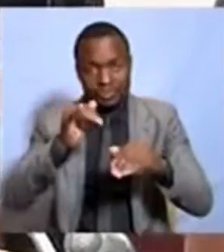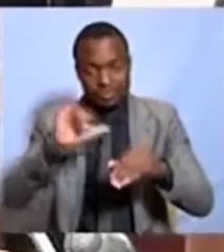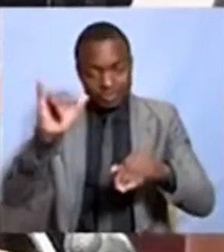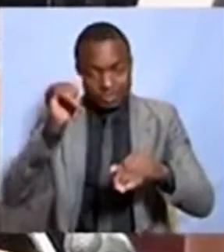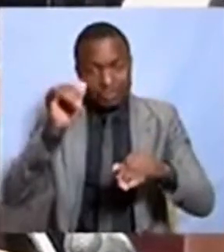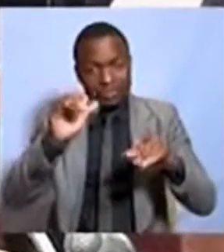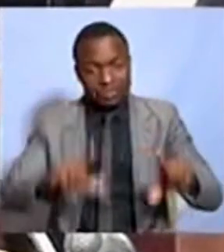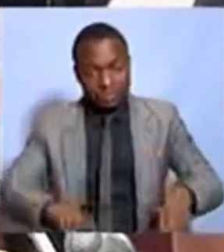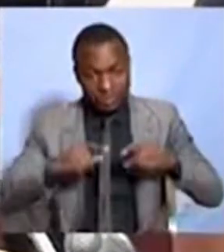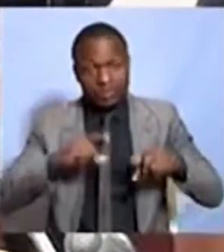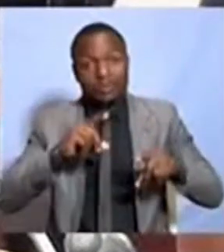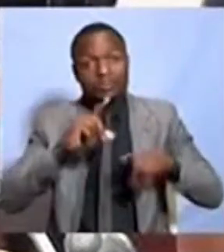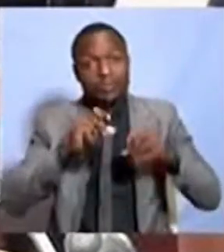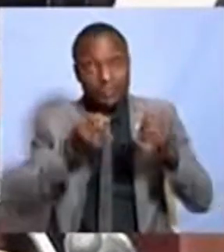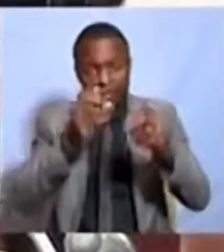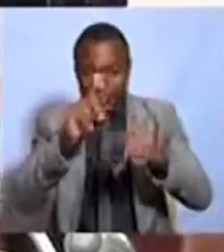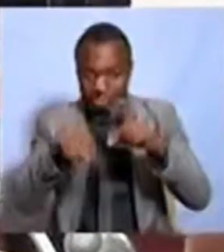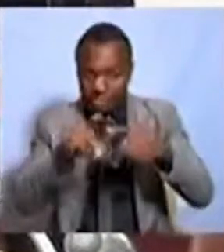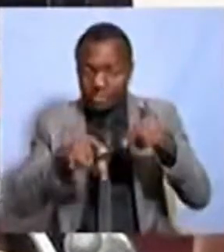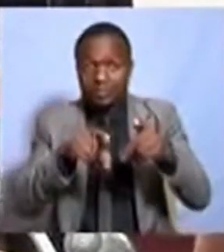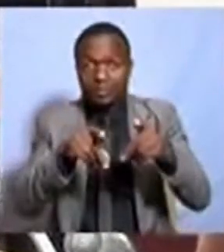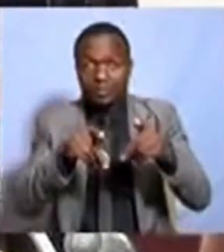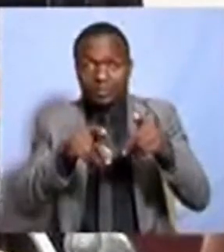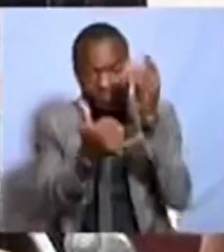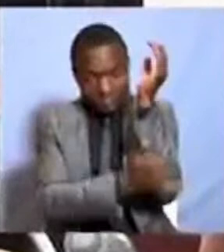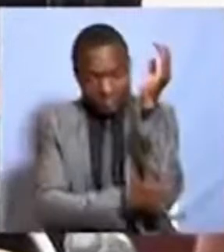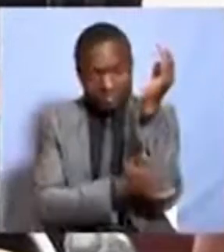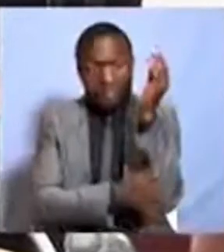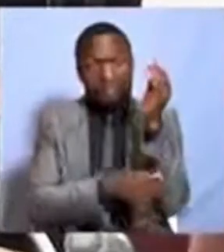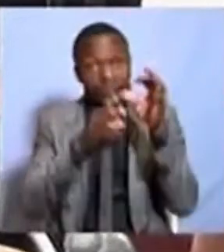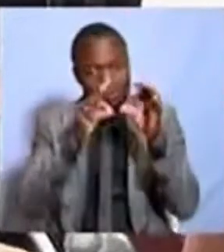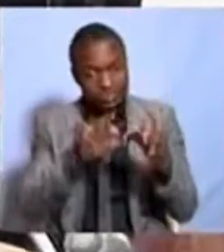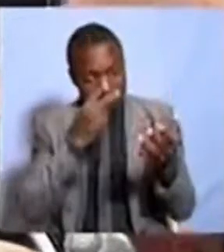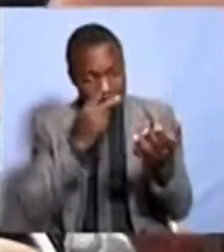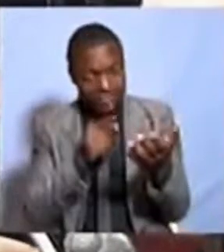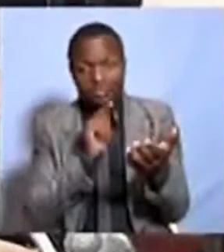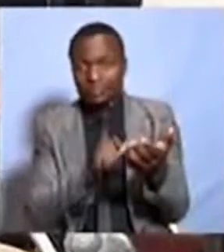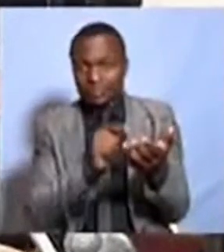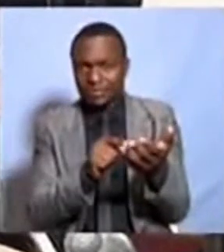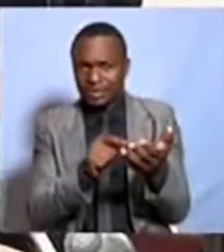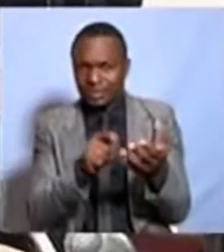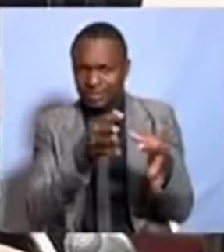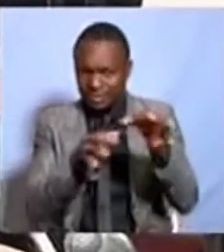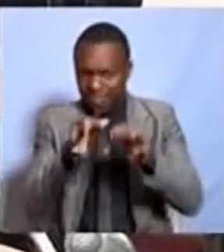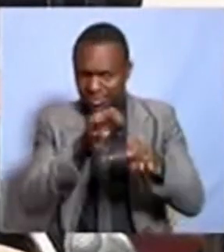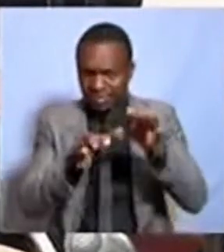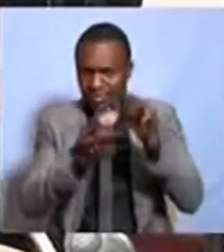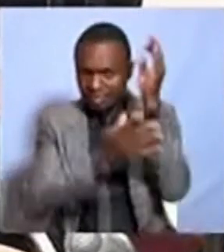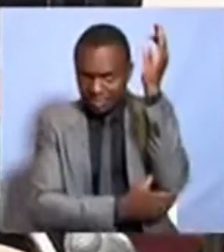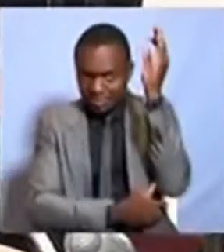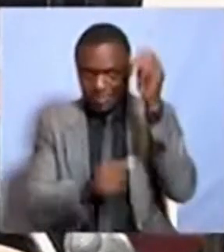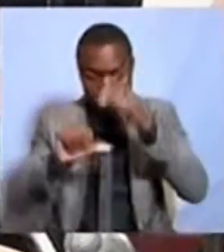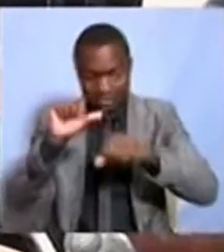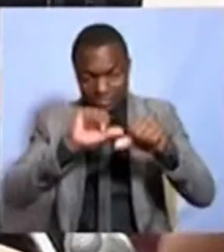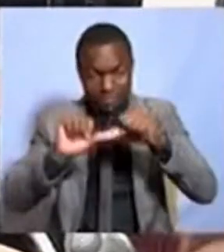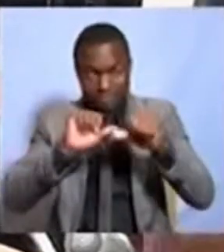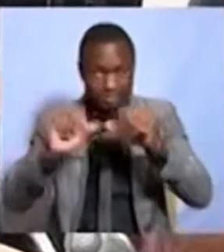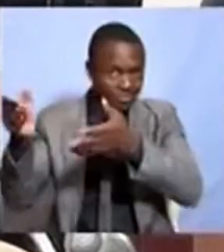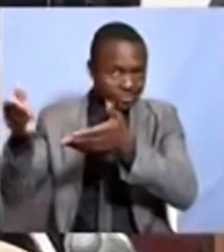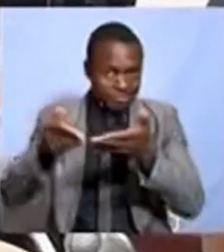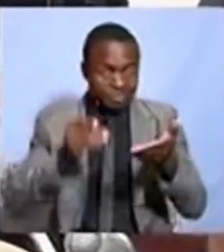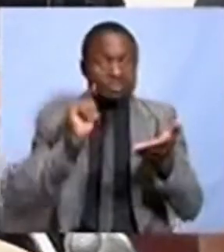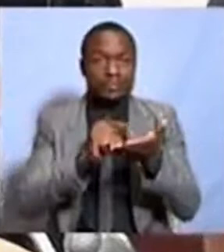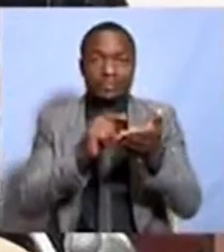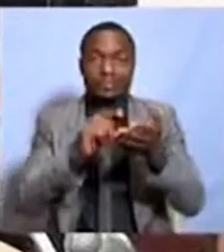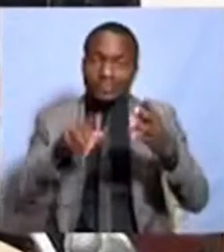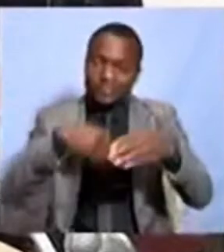society. So looking at these sectors, and after we have already highlighted the poverty assessment that has come out, this is also coming after